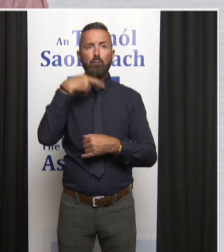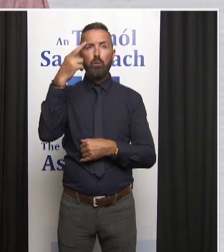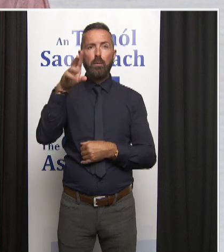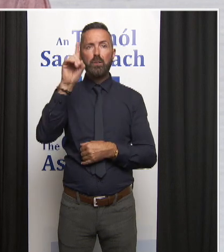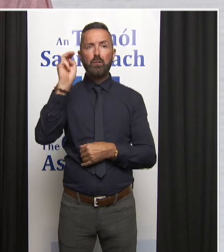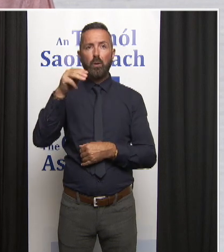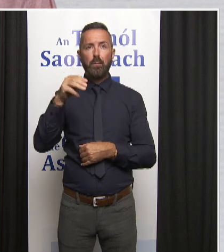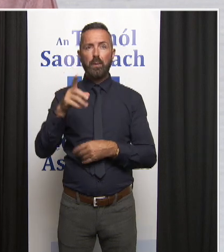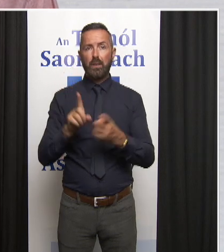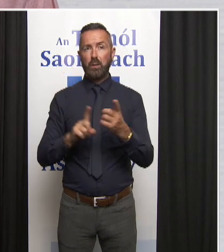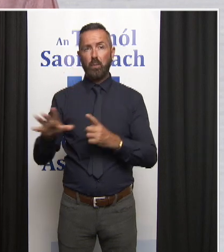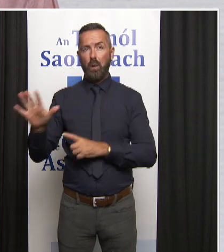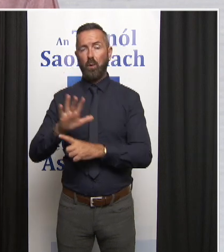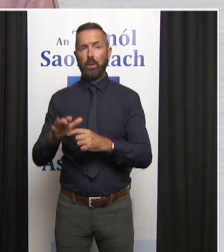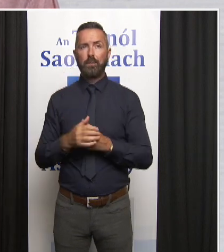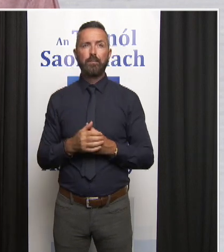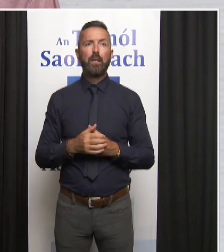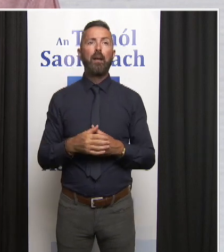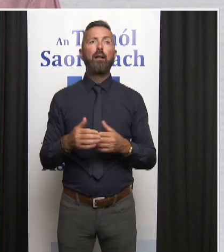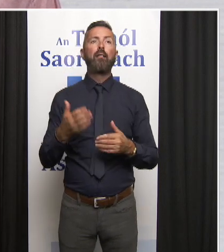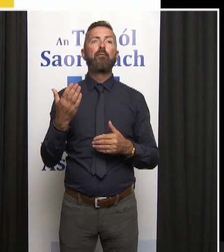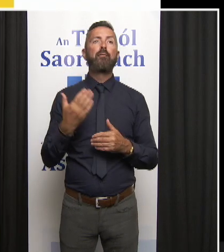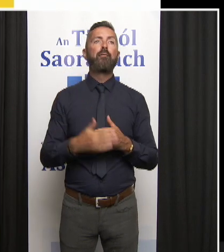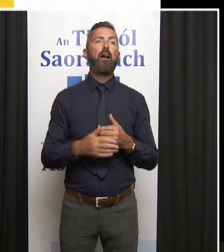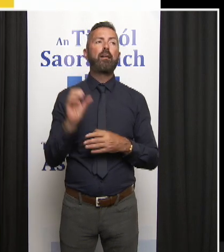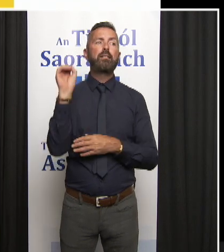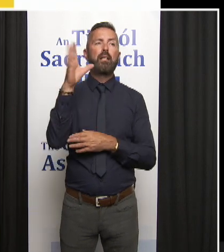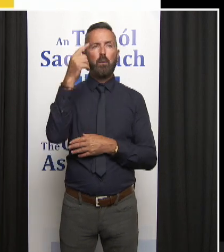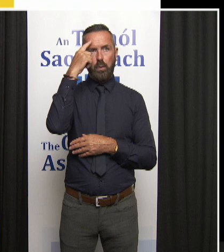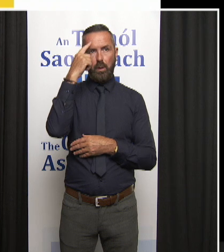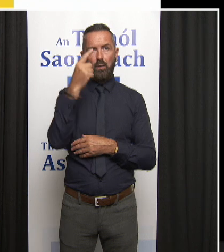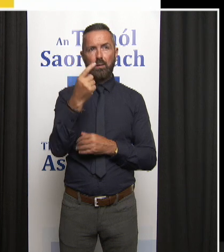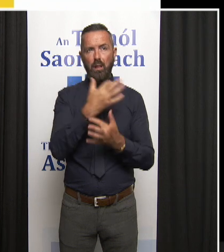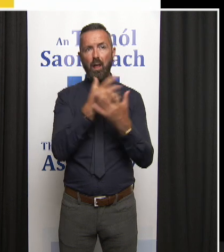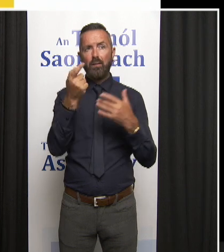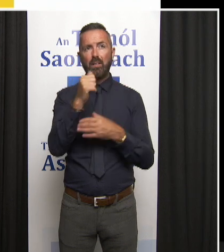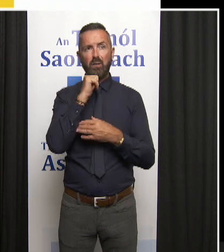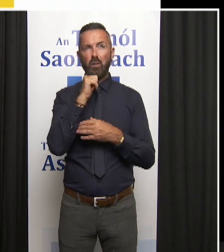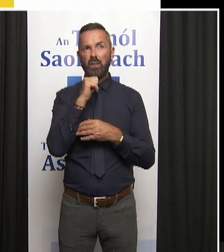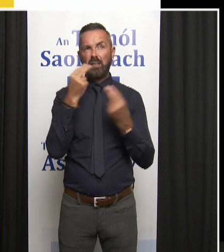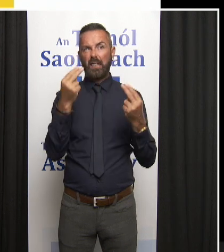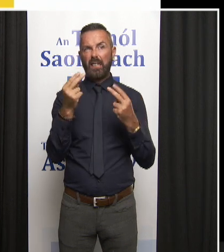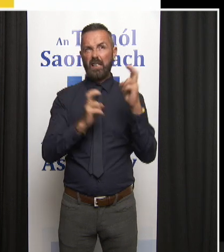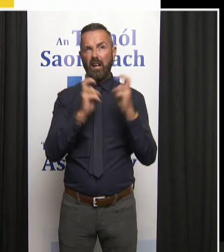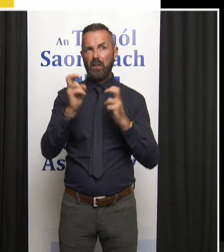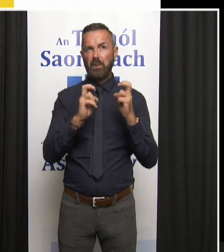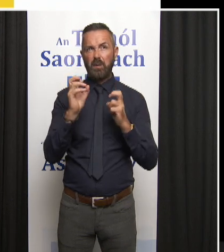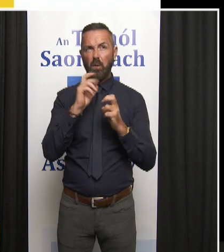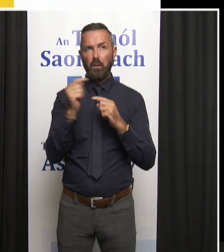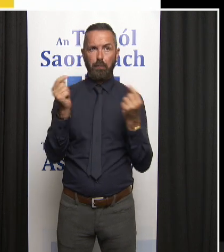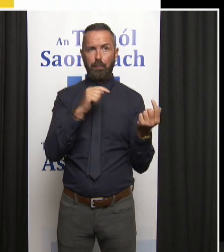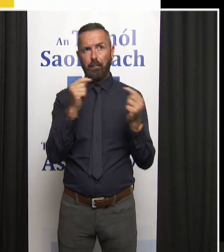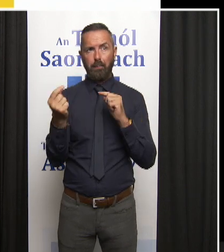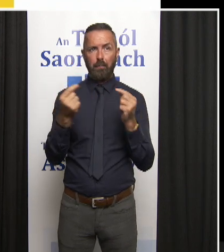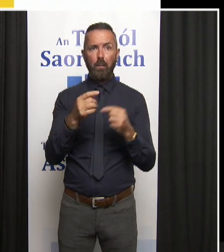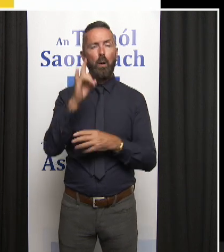And then final slide, hopefully we're not over our time. We thought a lot of this was fairly non-controversial and likely to happen anyway. Like, I'd hope the directly elected